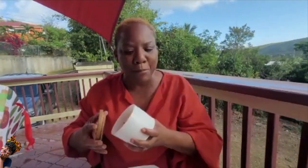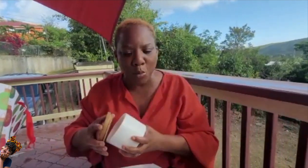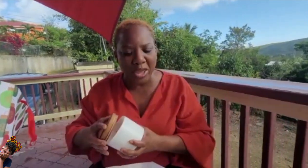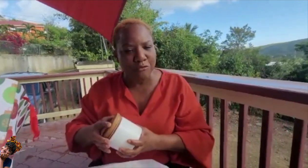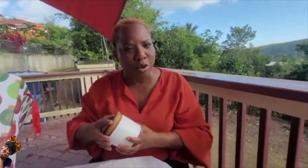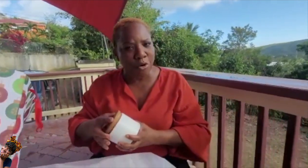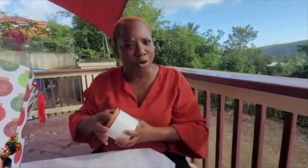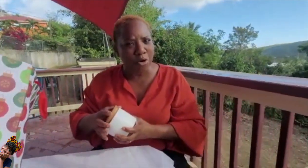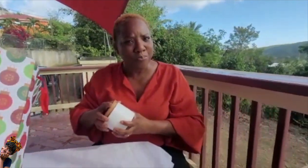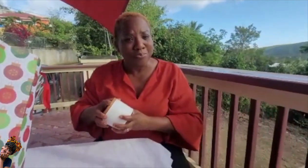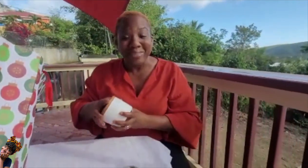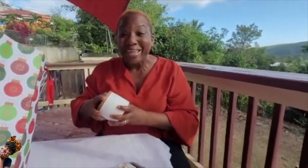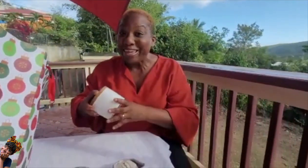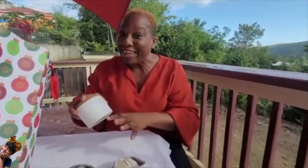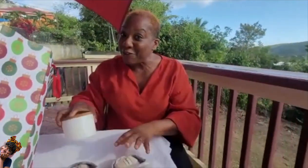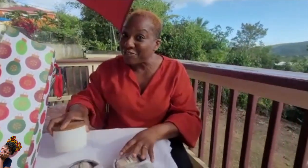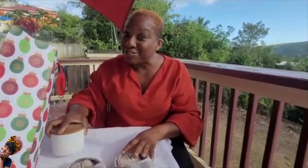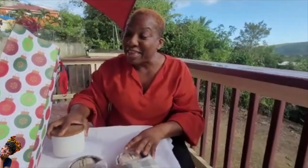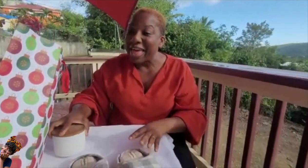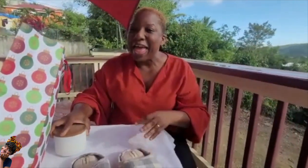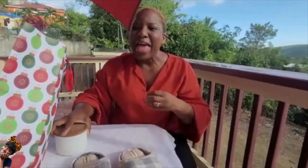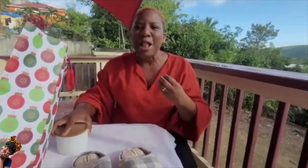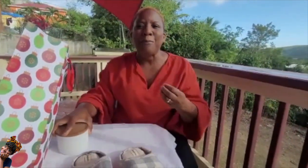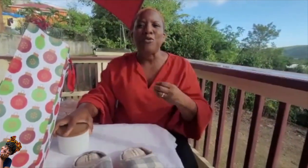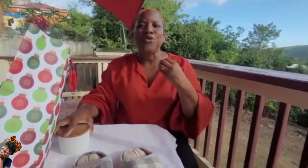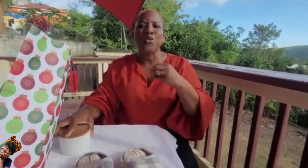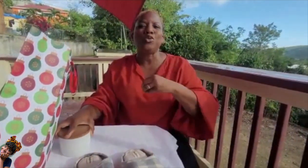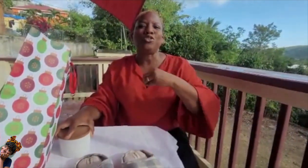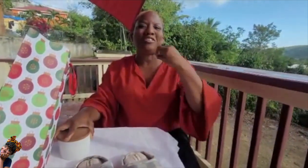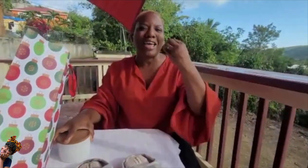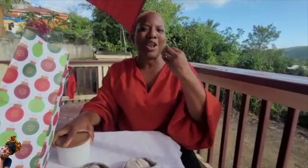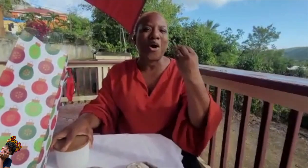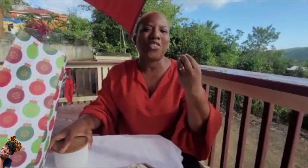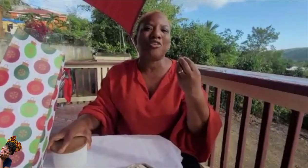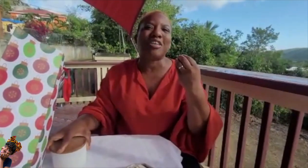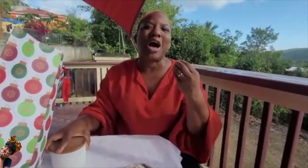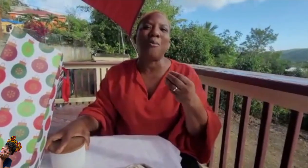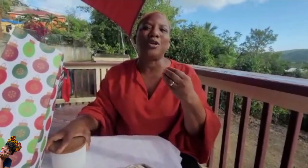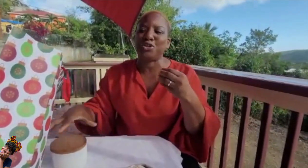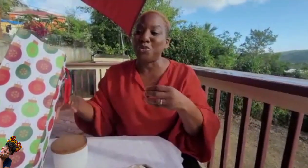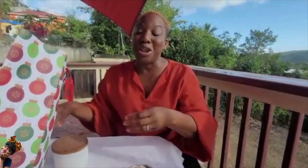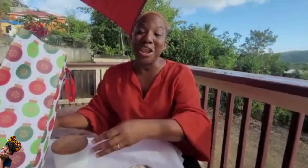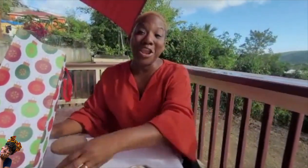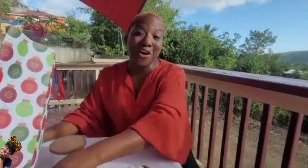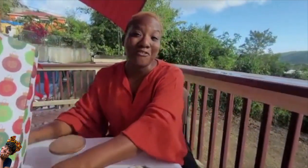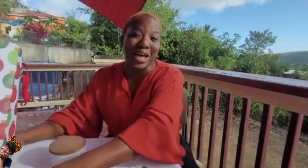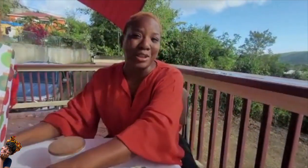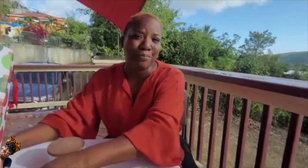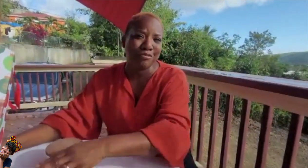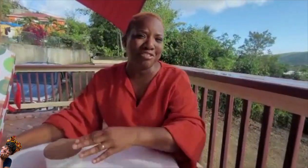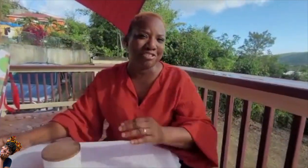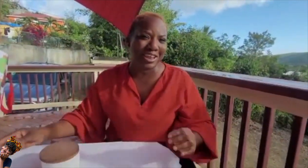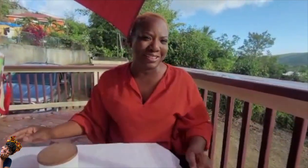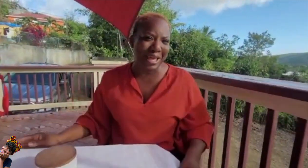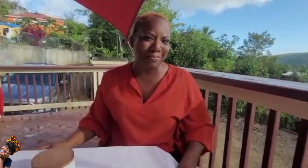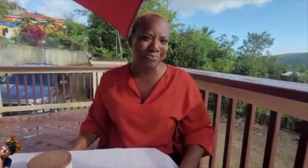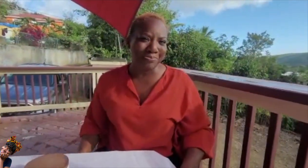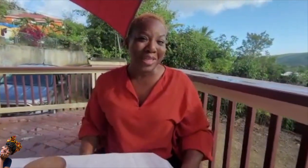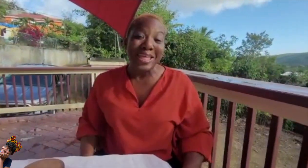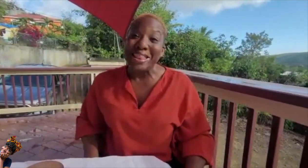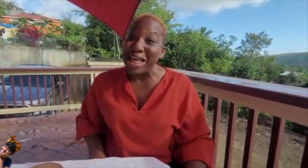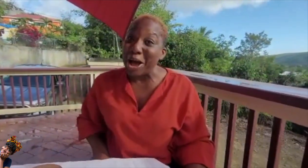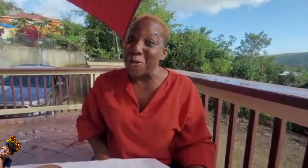when I'm away from her. Gifts help you to tell others how much you love and appreciate